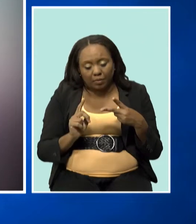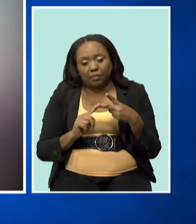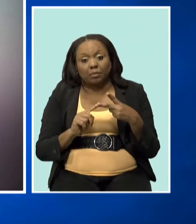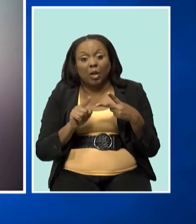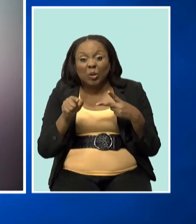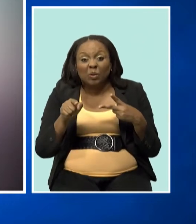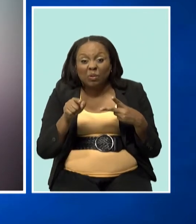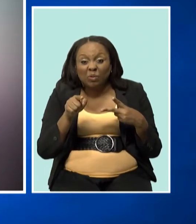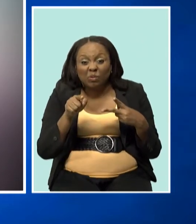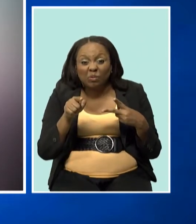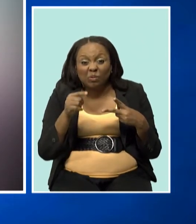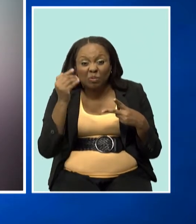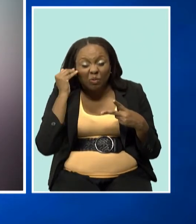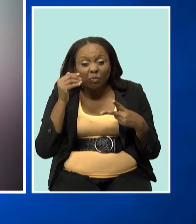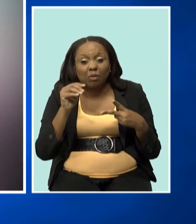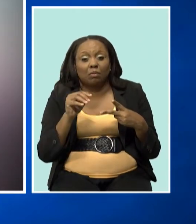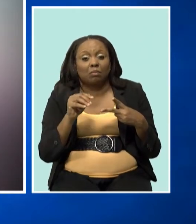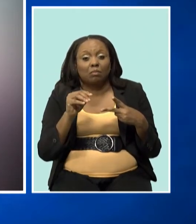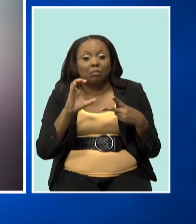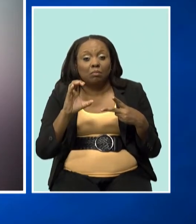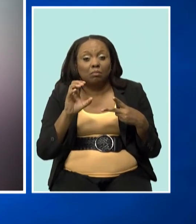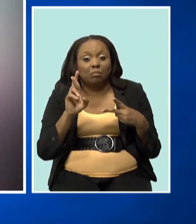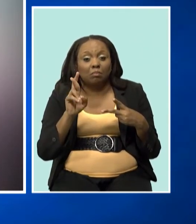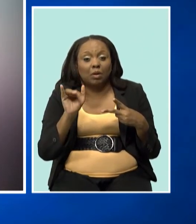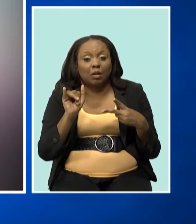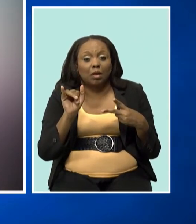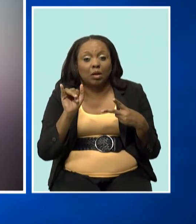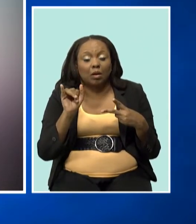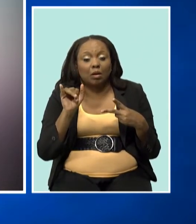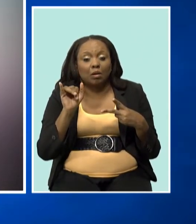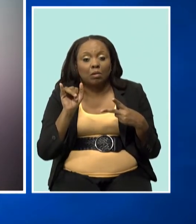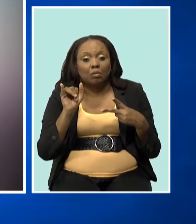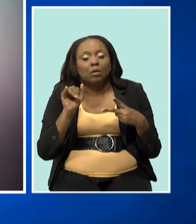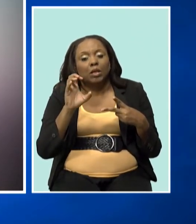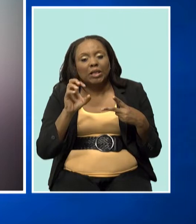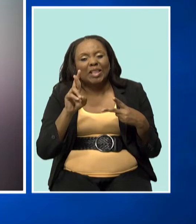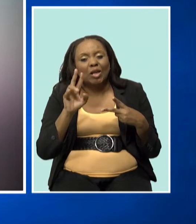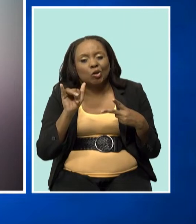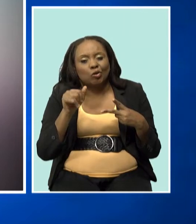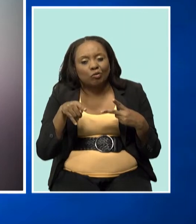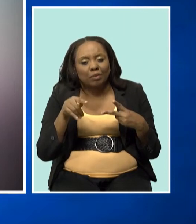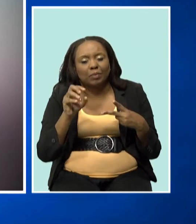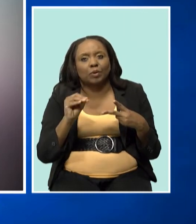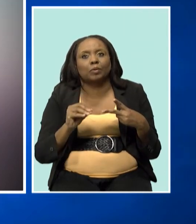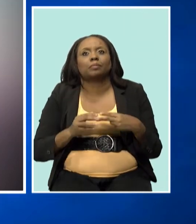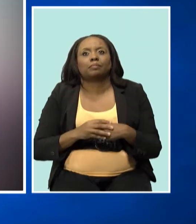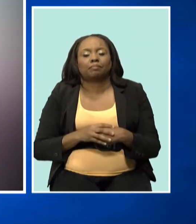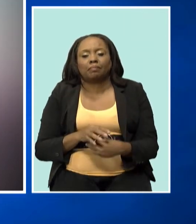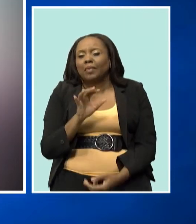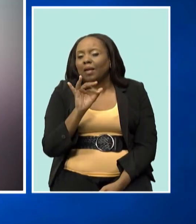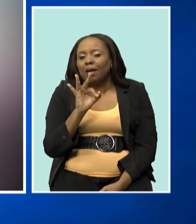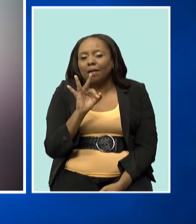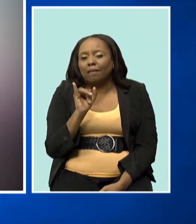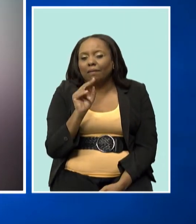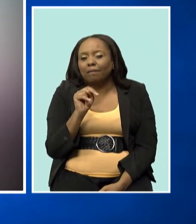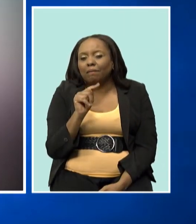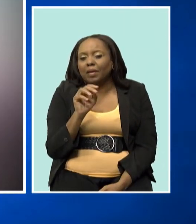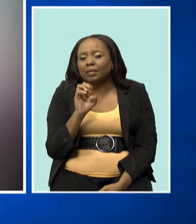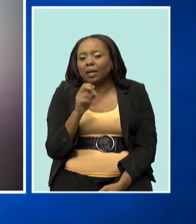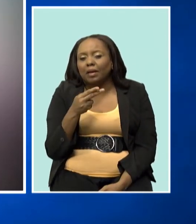We celebrate, we look forward to continuing our work as a social partnership, and we expect to be able